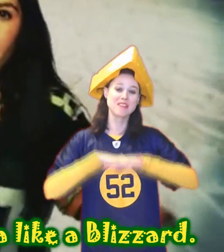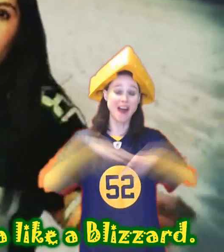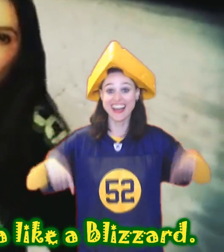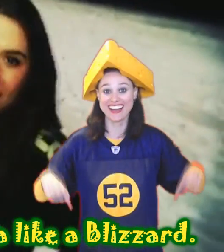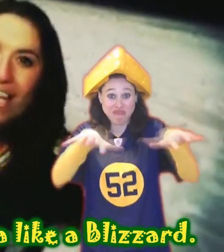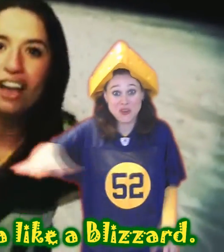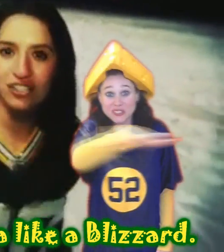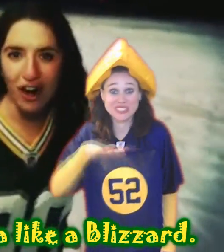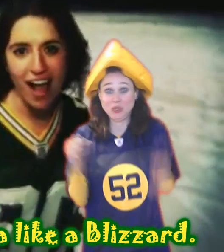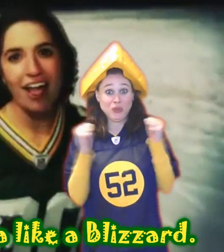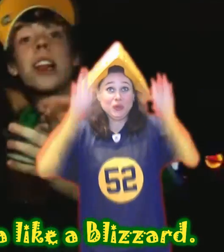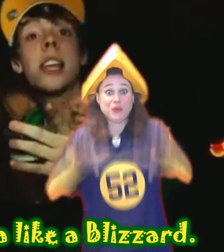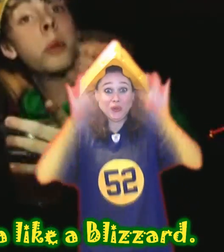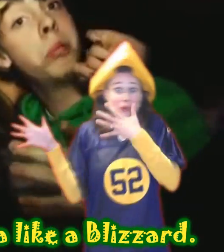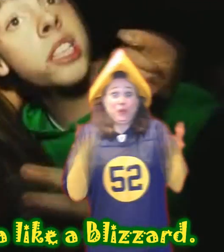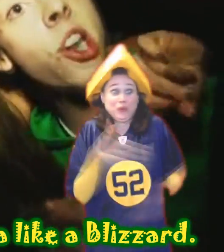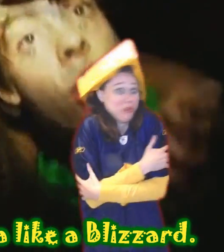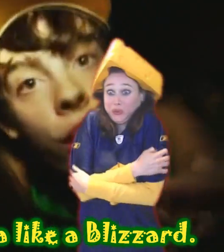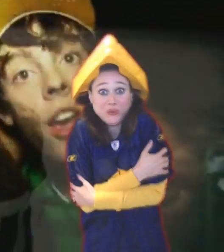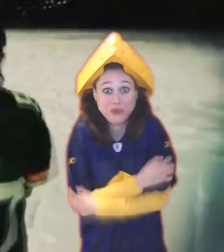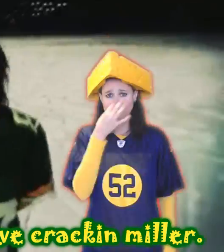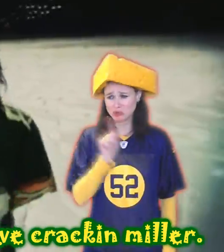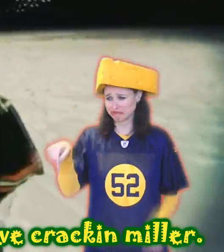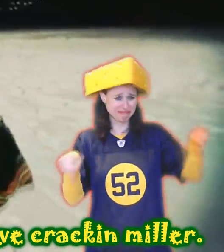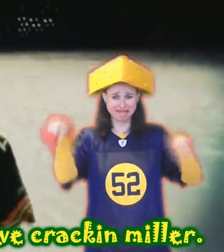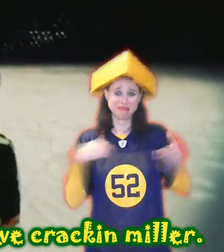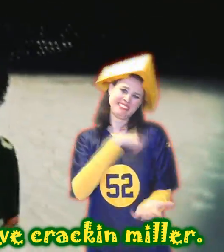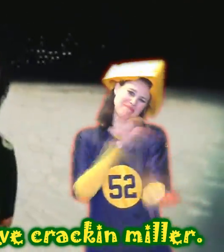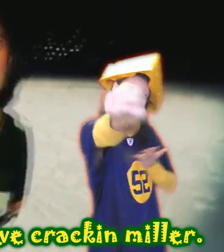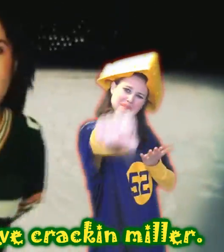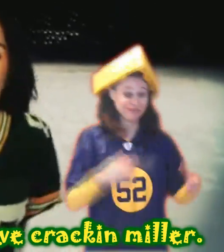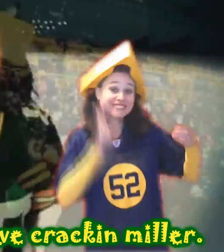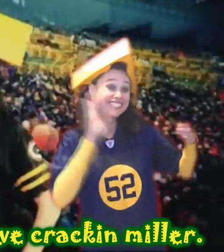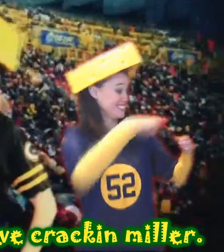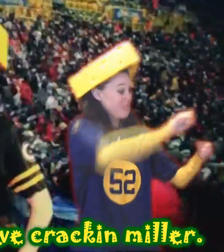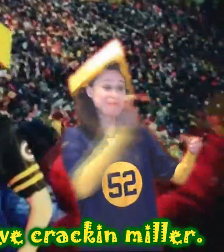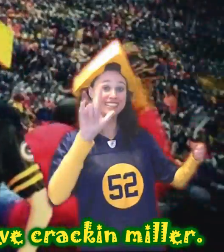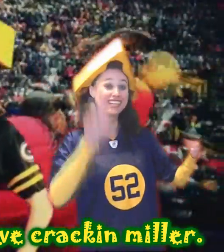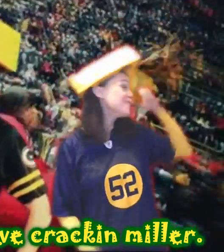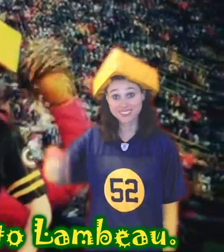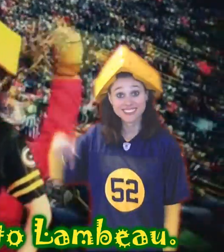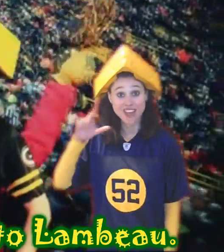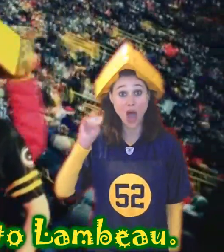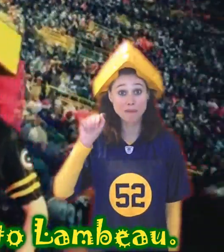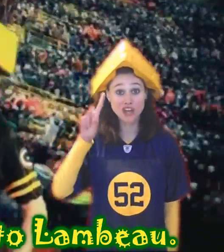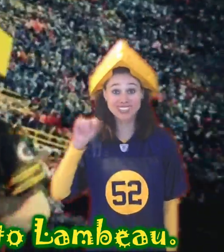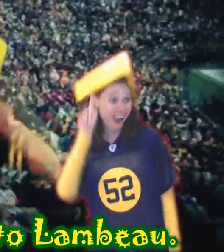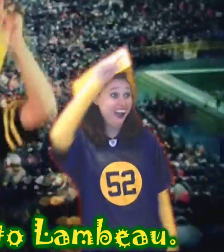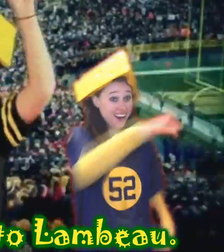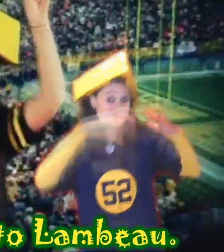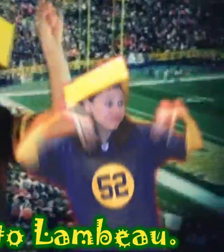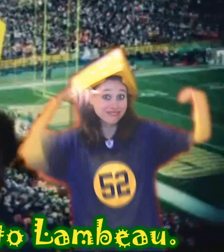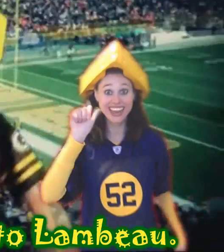We on the frozen tundra, like a blizzard. Opponents going under, we cracking Miller. From Lombardi